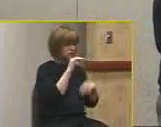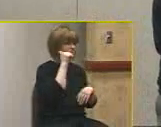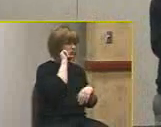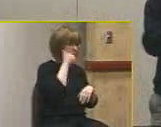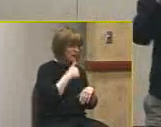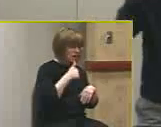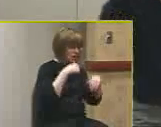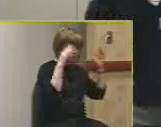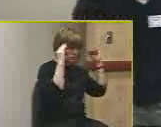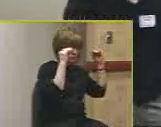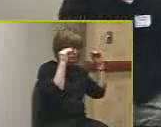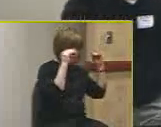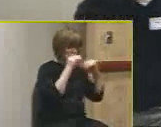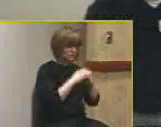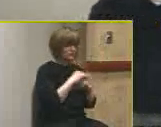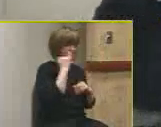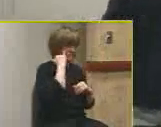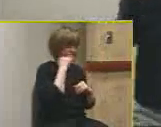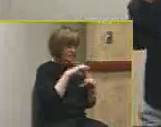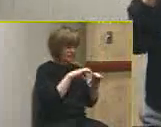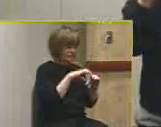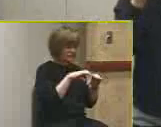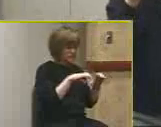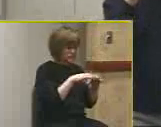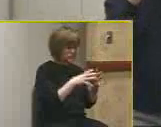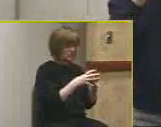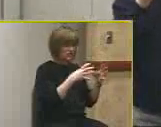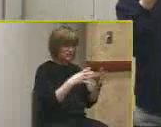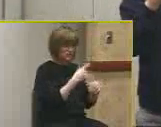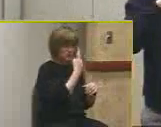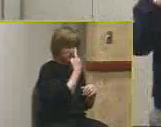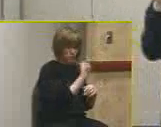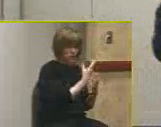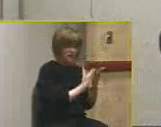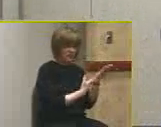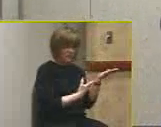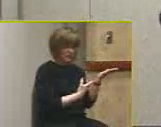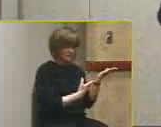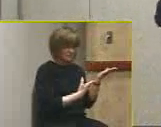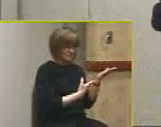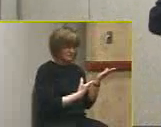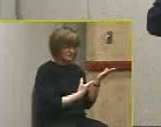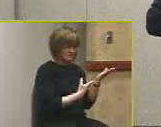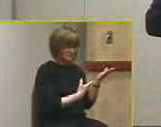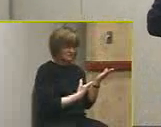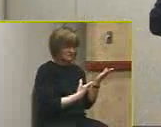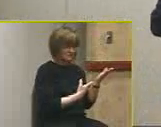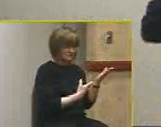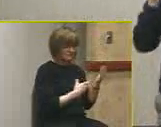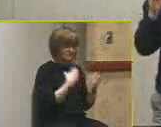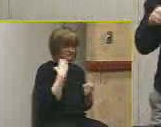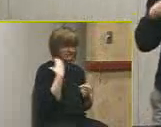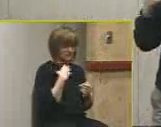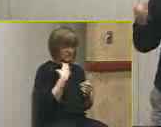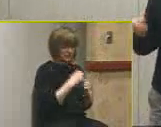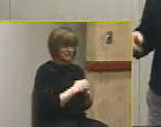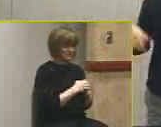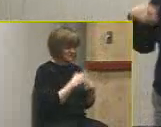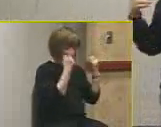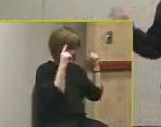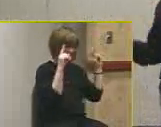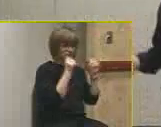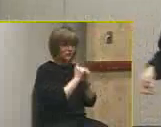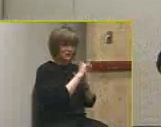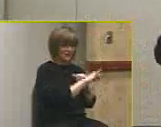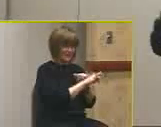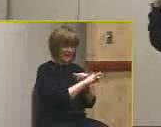him that if he'll do this much of 1 thing, it's cool. He's successful with that, we